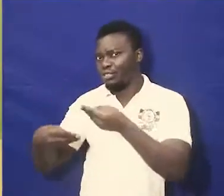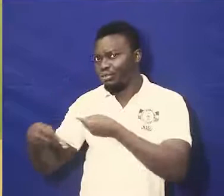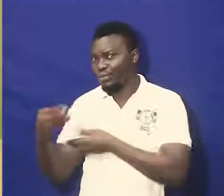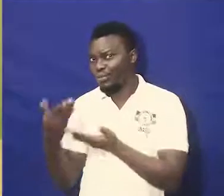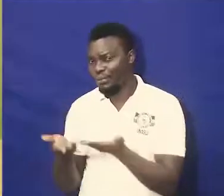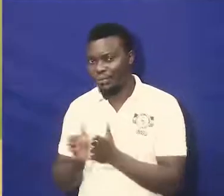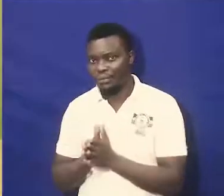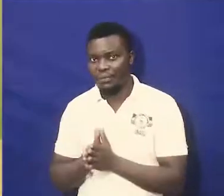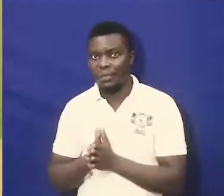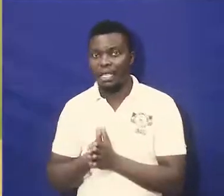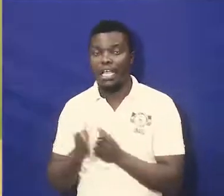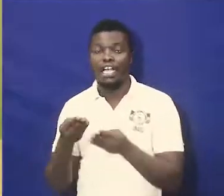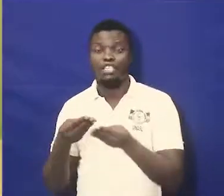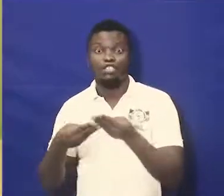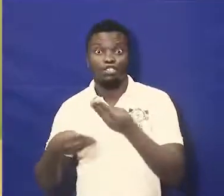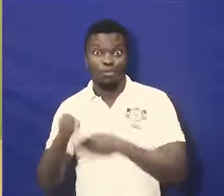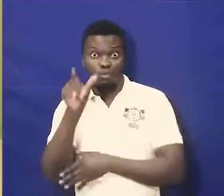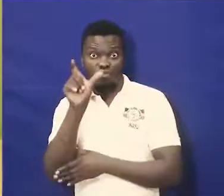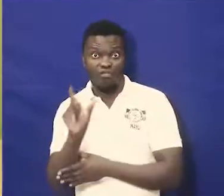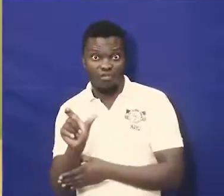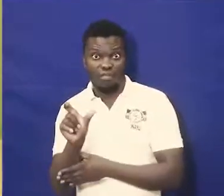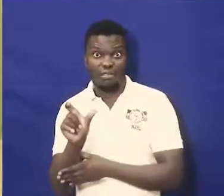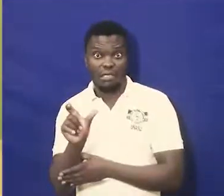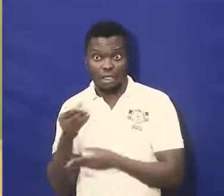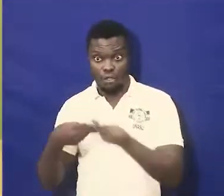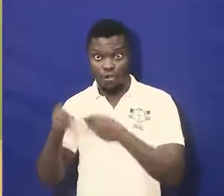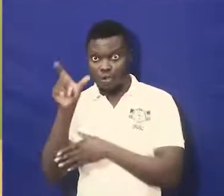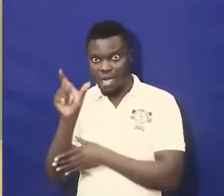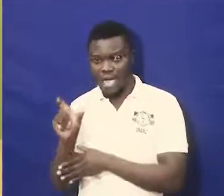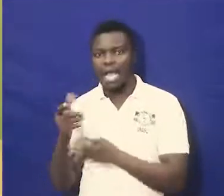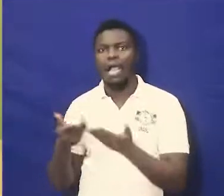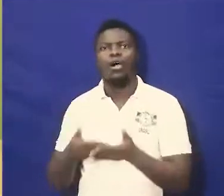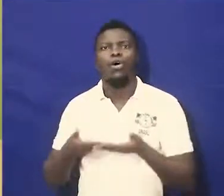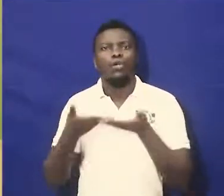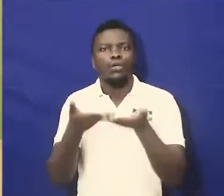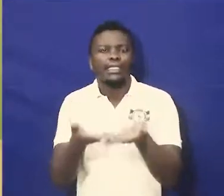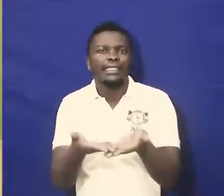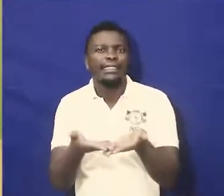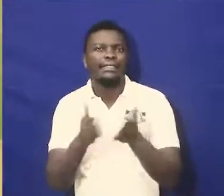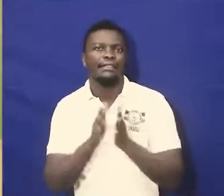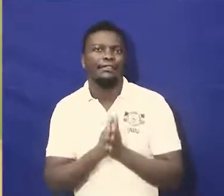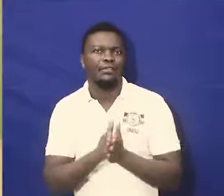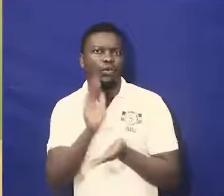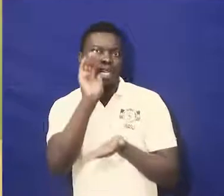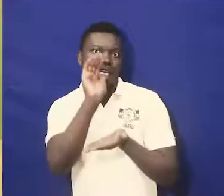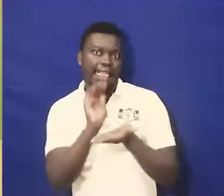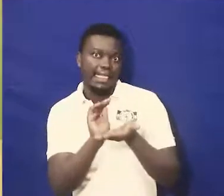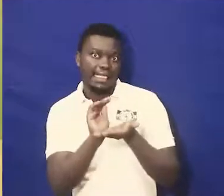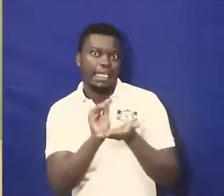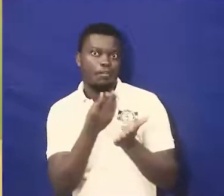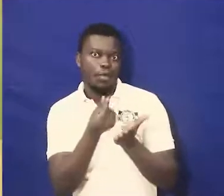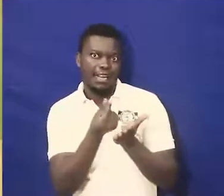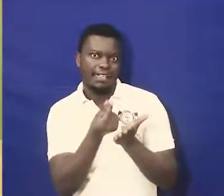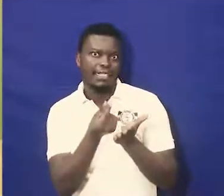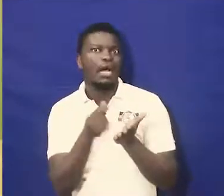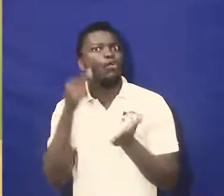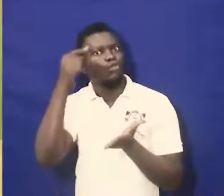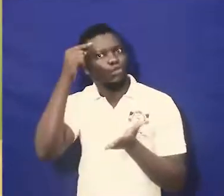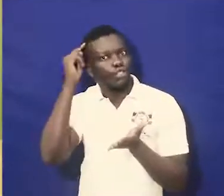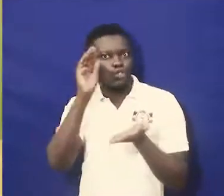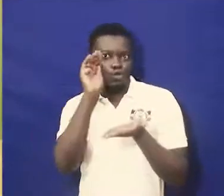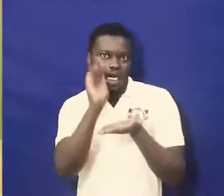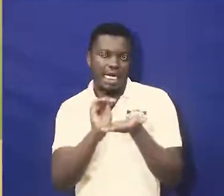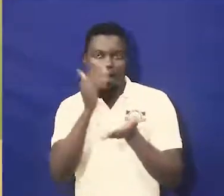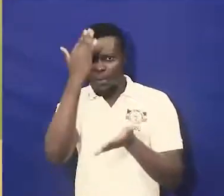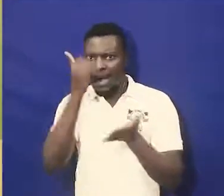shopkeepers give a discount, which means give a reduction in price such that they